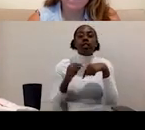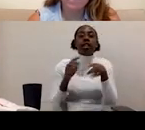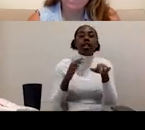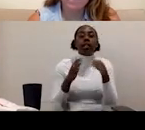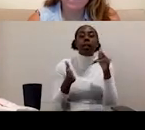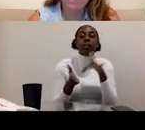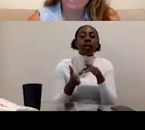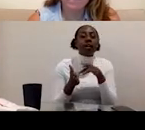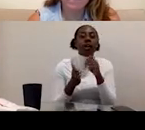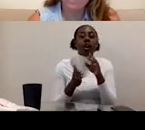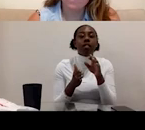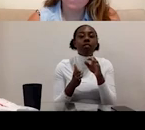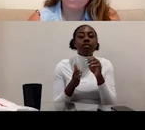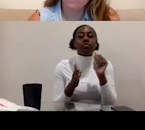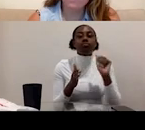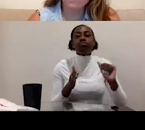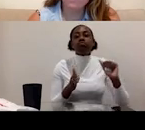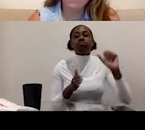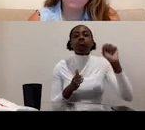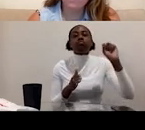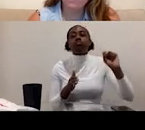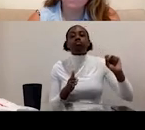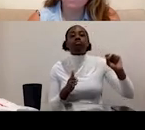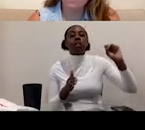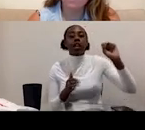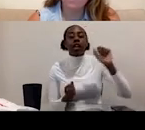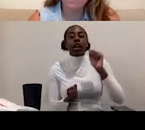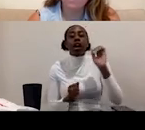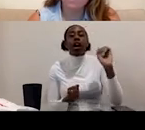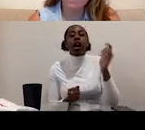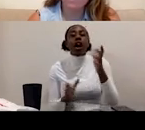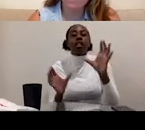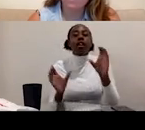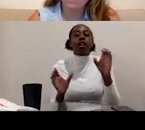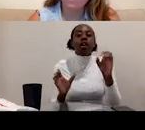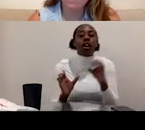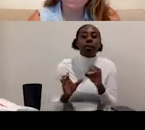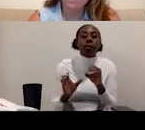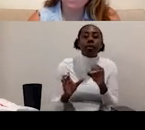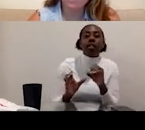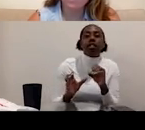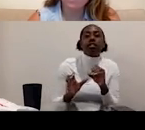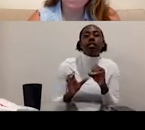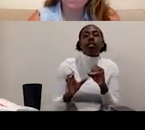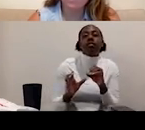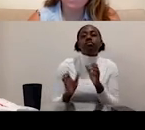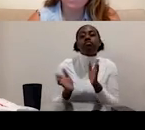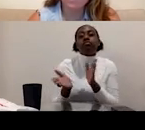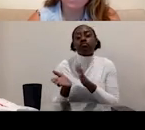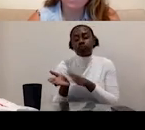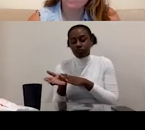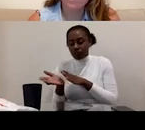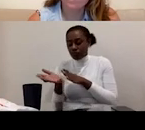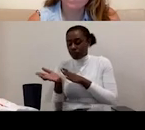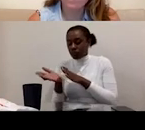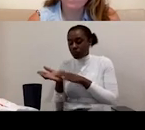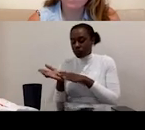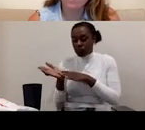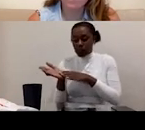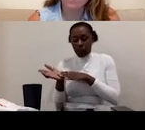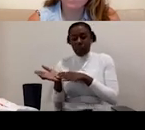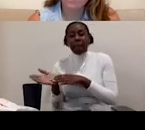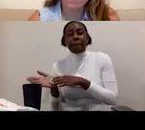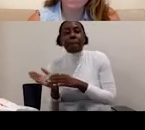everyone making their pledges, saying they're standing in defense of Black lives. Jeff Bezos is happy to lose customers, except the